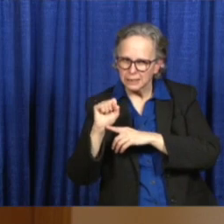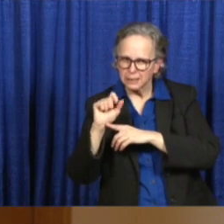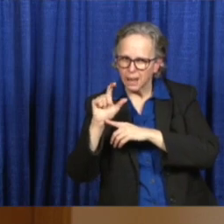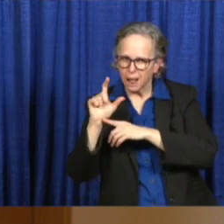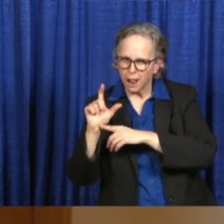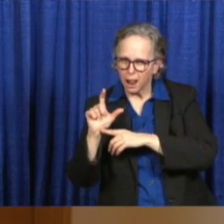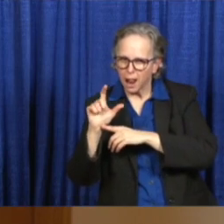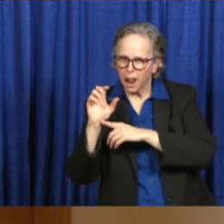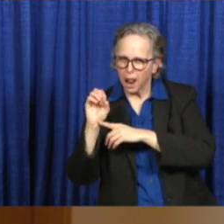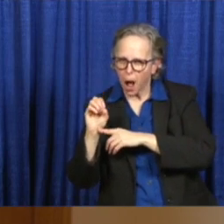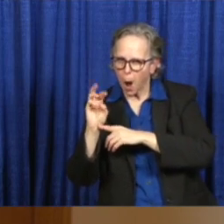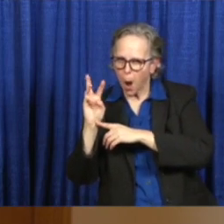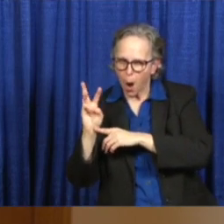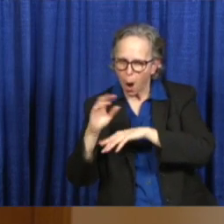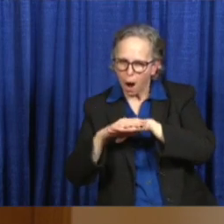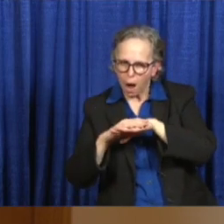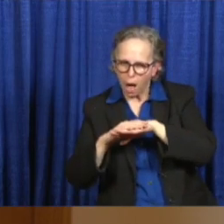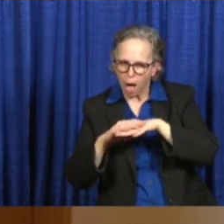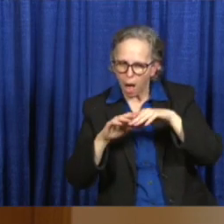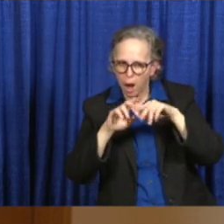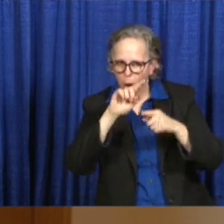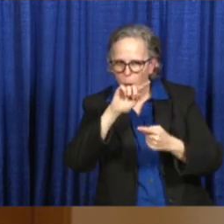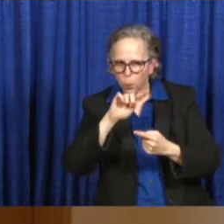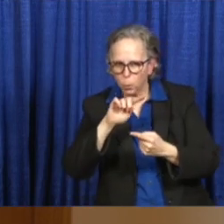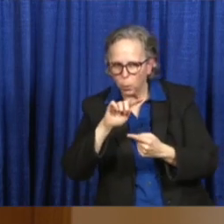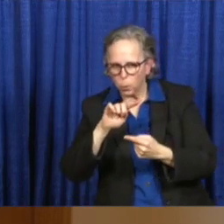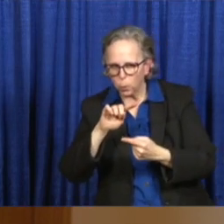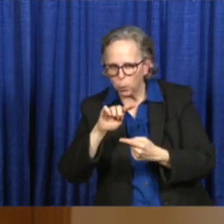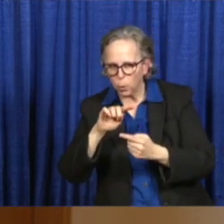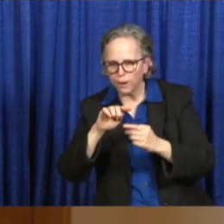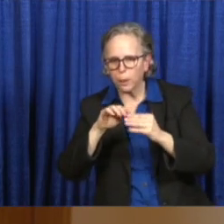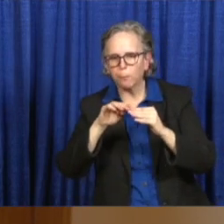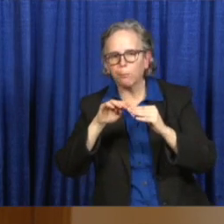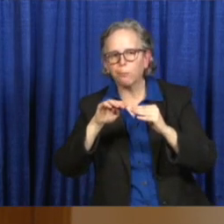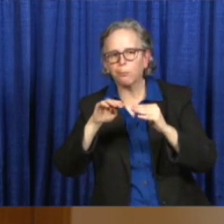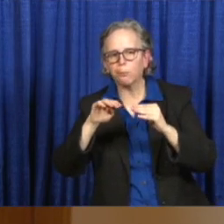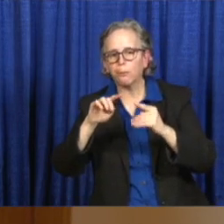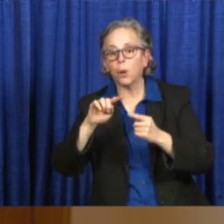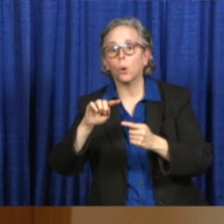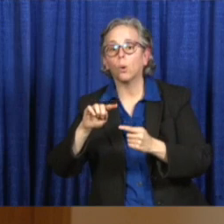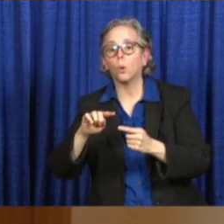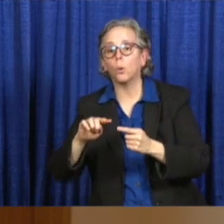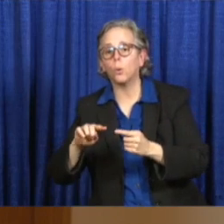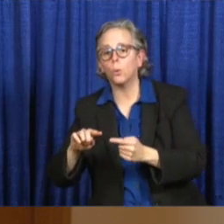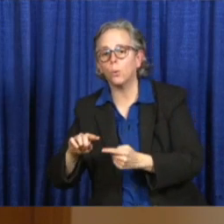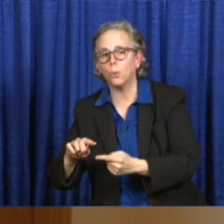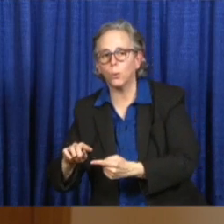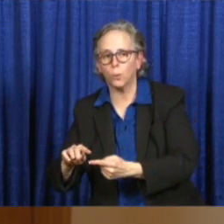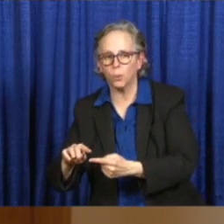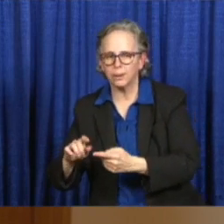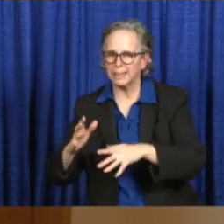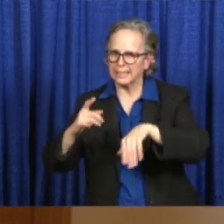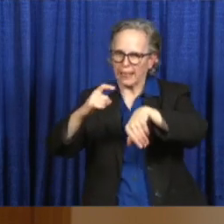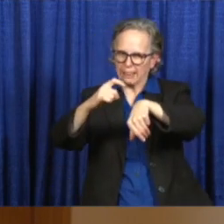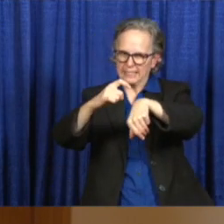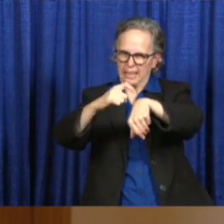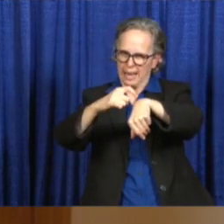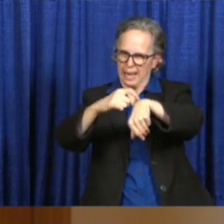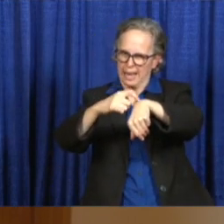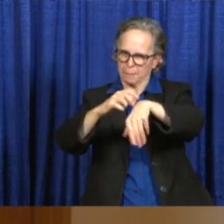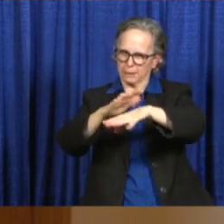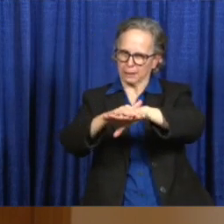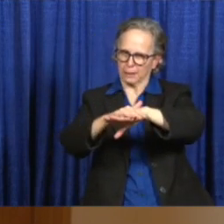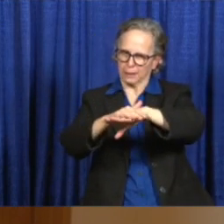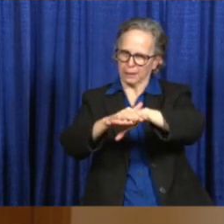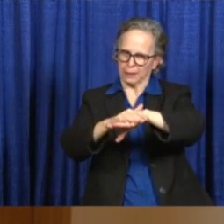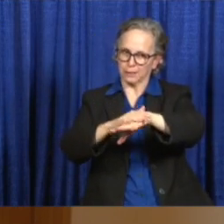go back down again. And we have, with the Lieutenant Governor, I have created a task force, a